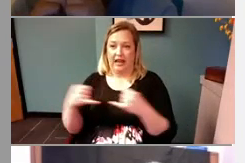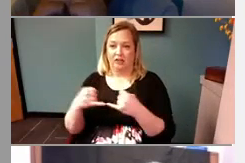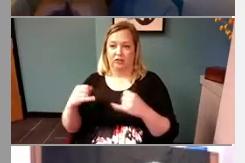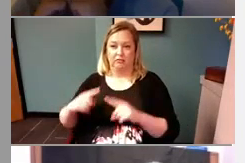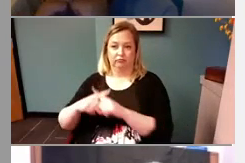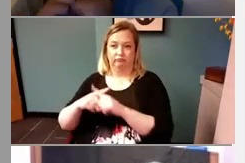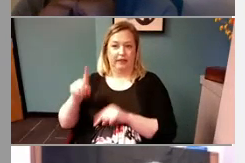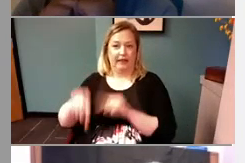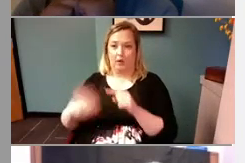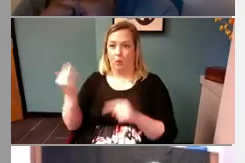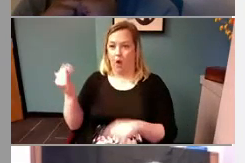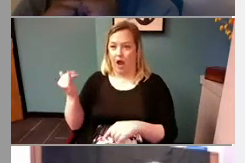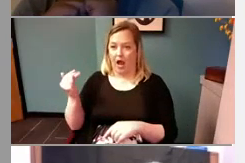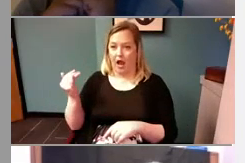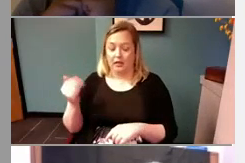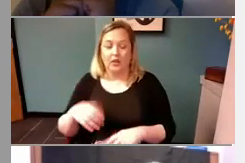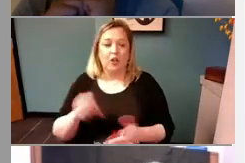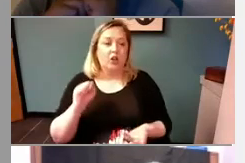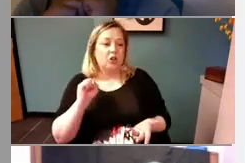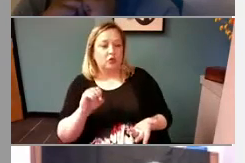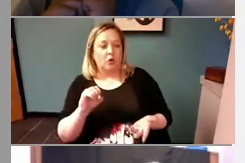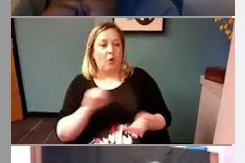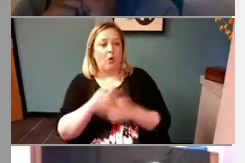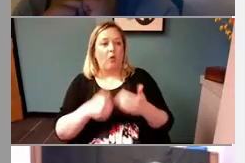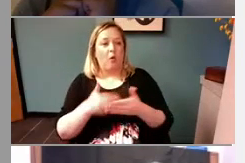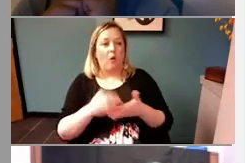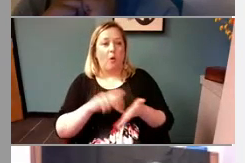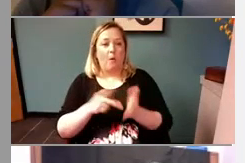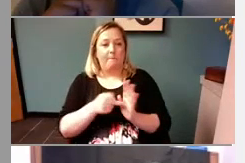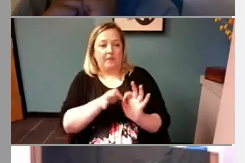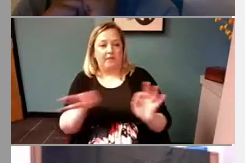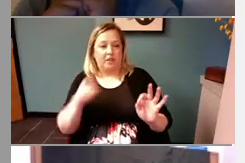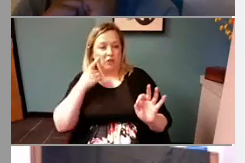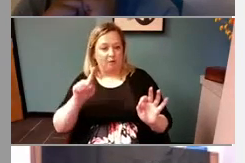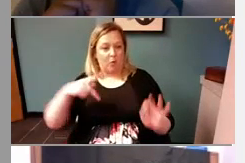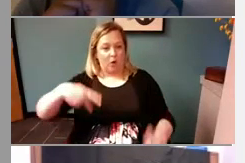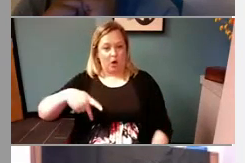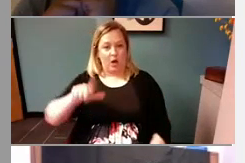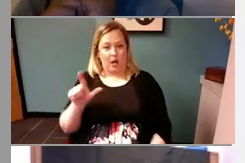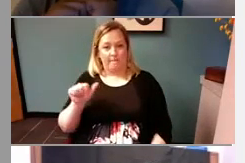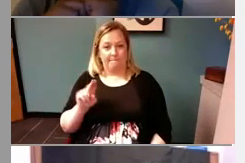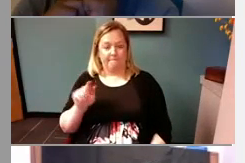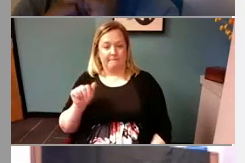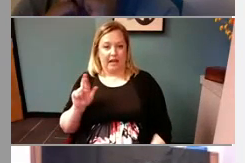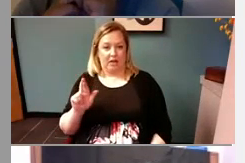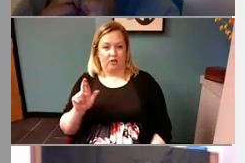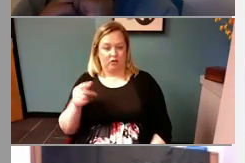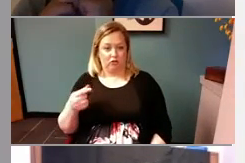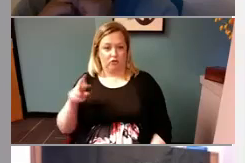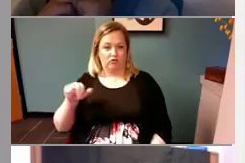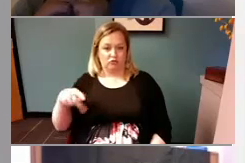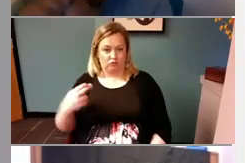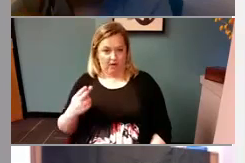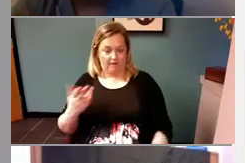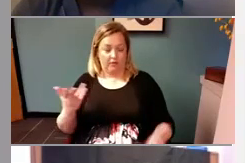So the whole like definition of a planar uh, graph is that